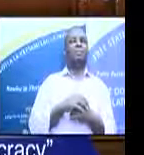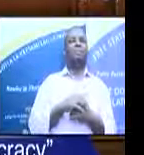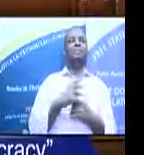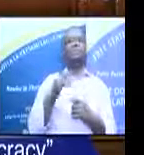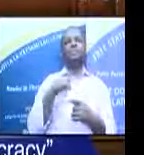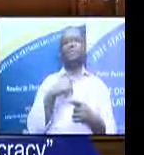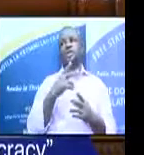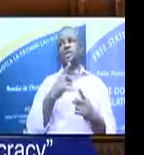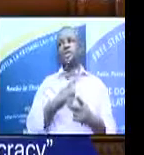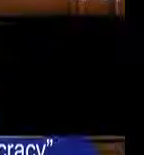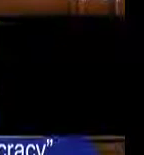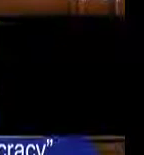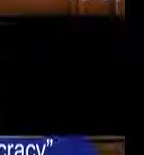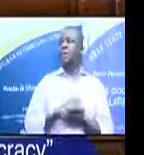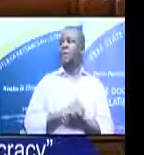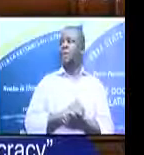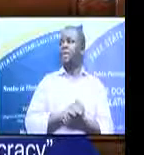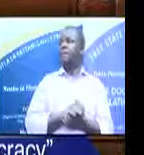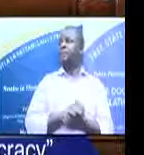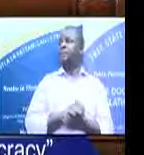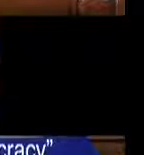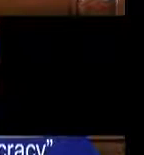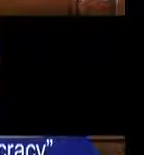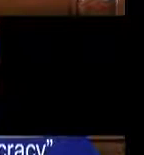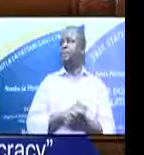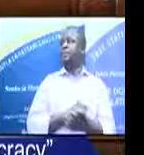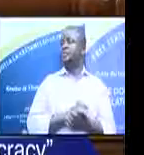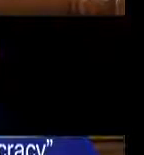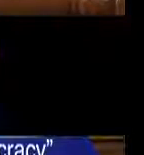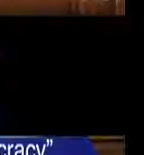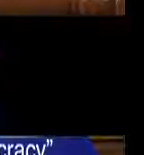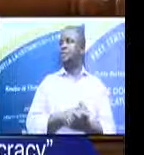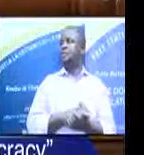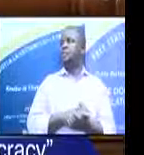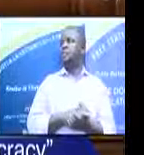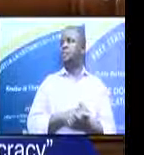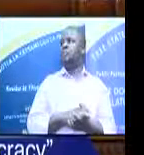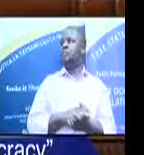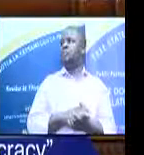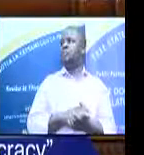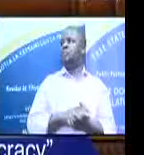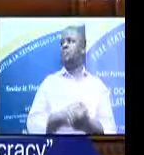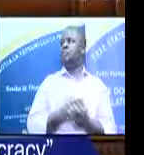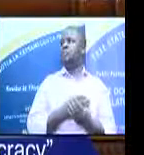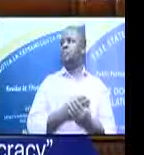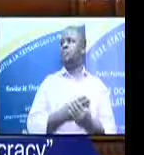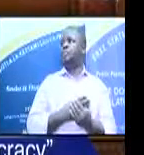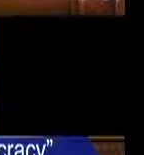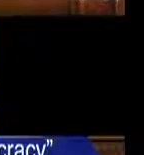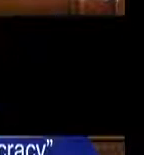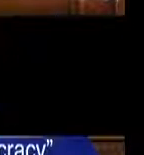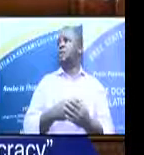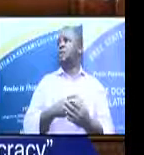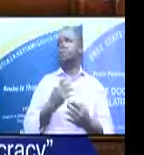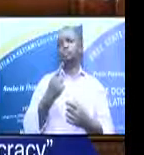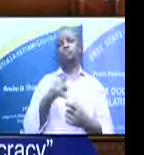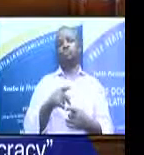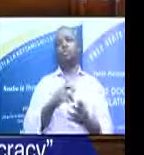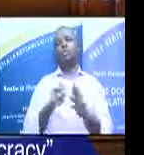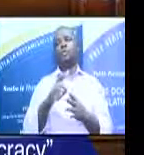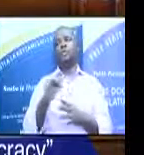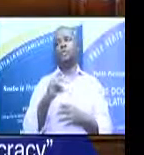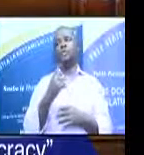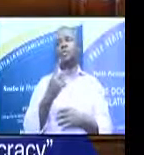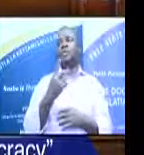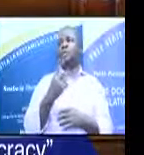a ruling. On which rule are you standing? I'm making a point of order. On which rule? Is that rule 103? I'm going